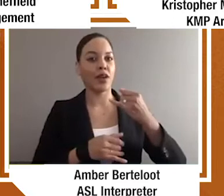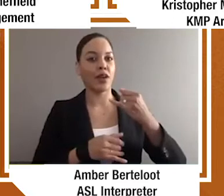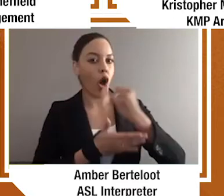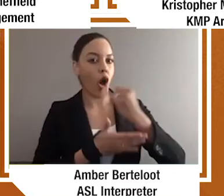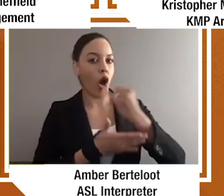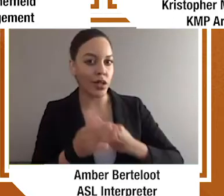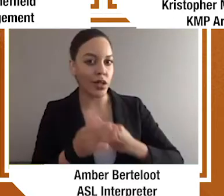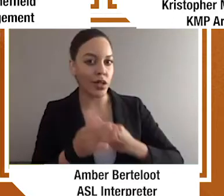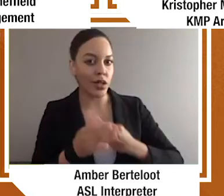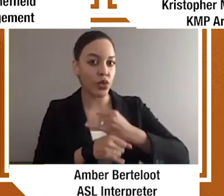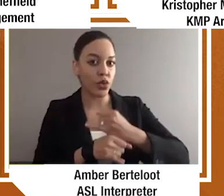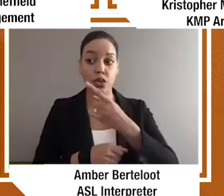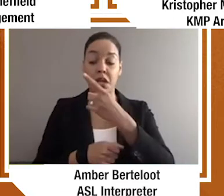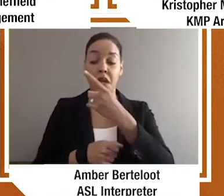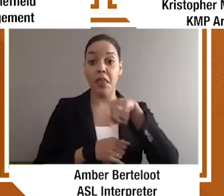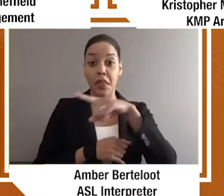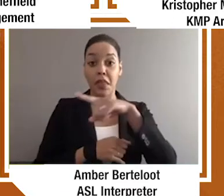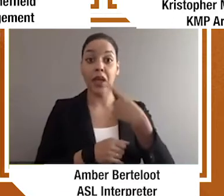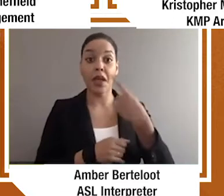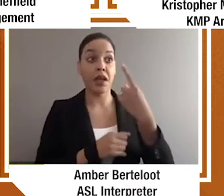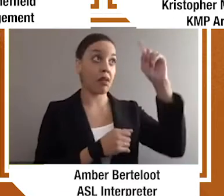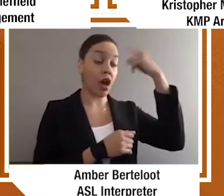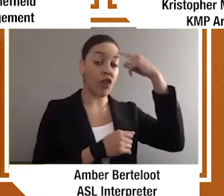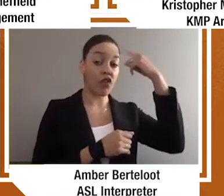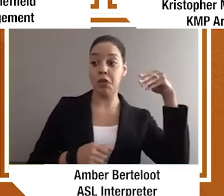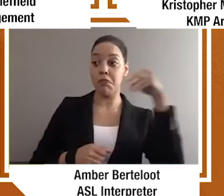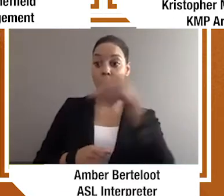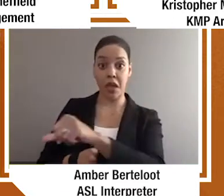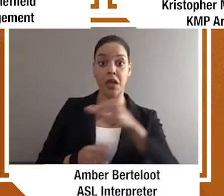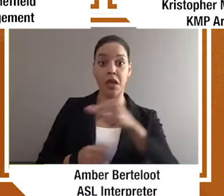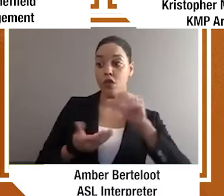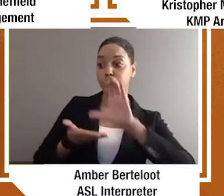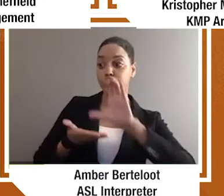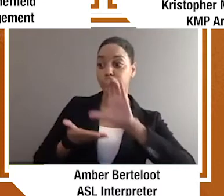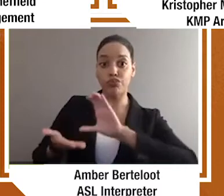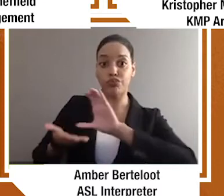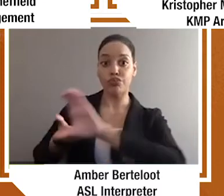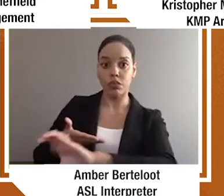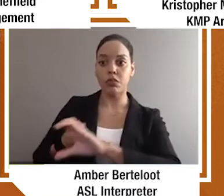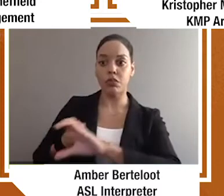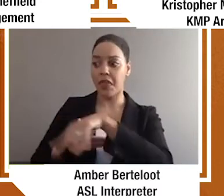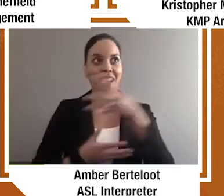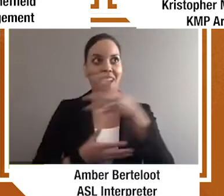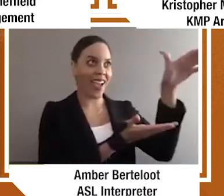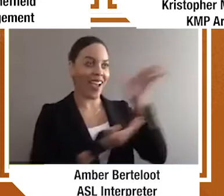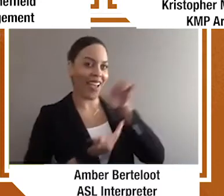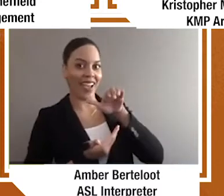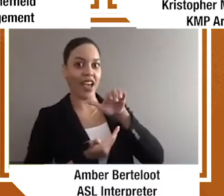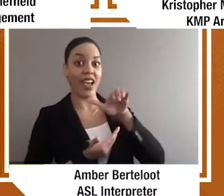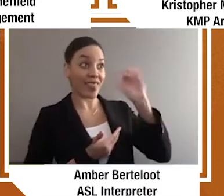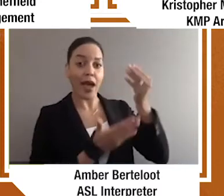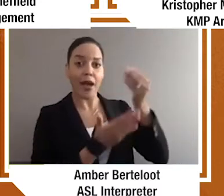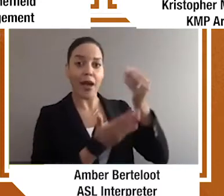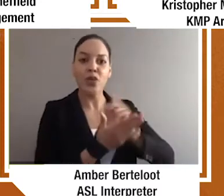money from the government that was really allotted for these smaller institutions and smaller companies,